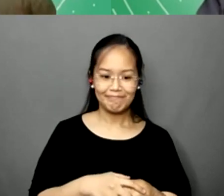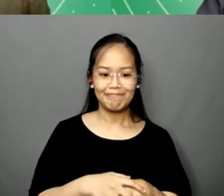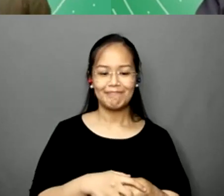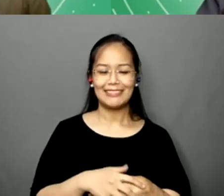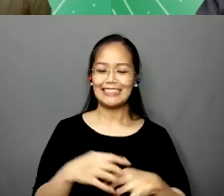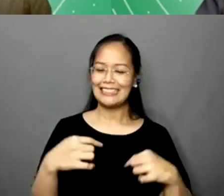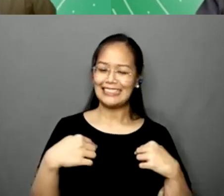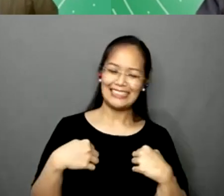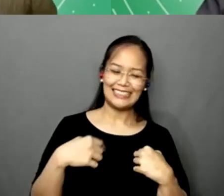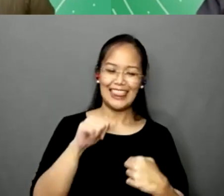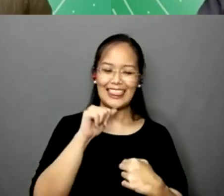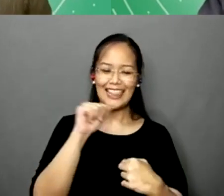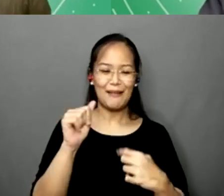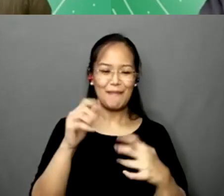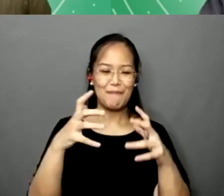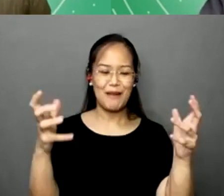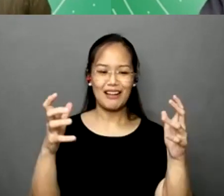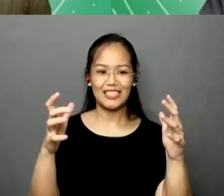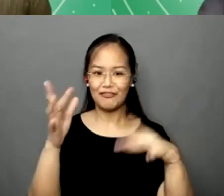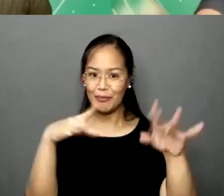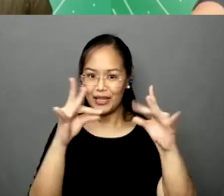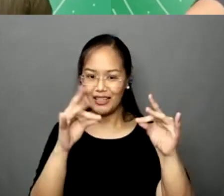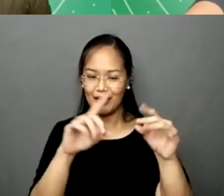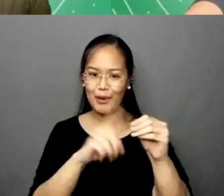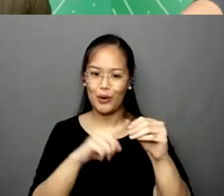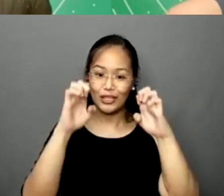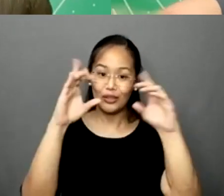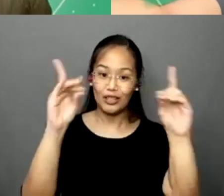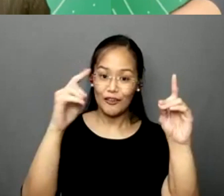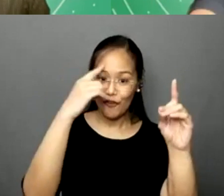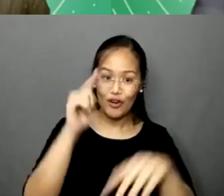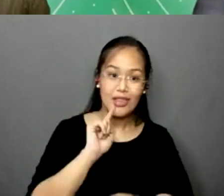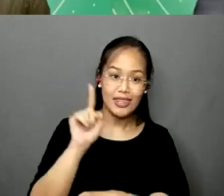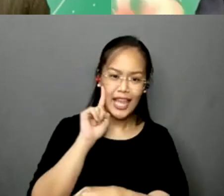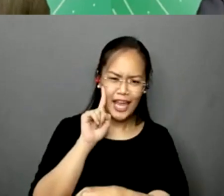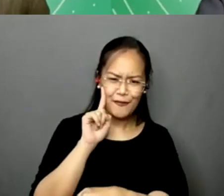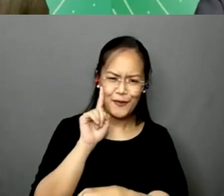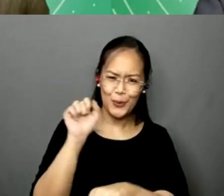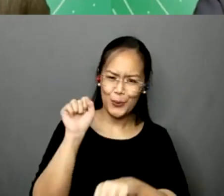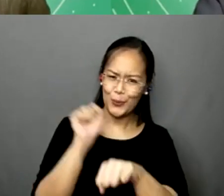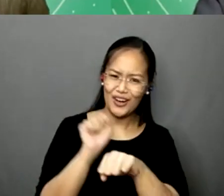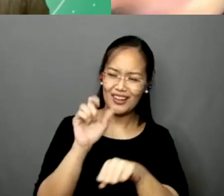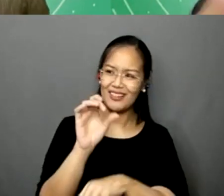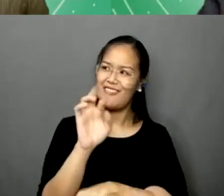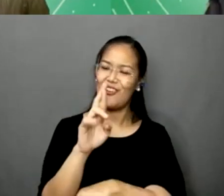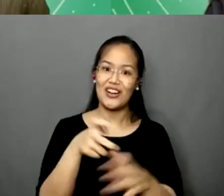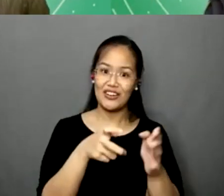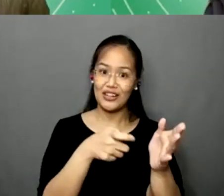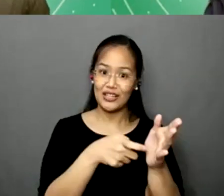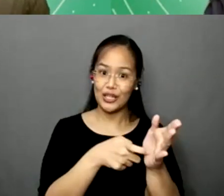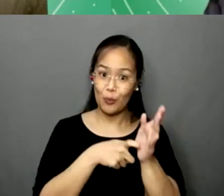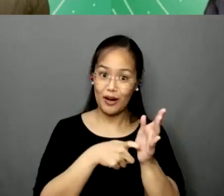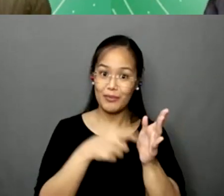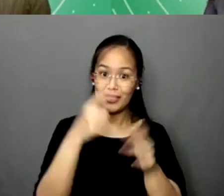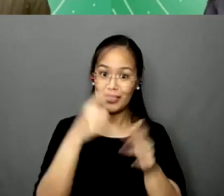not as familiar with how education for the deaf functions and the specifics of the requirements, but